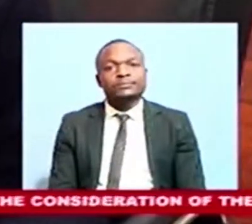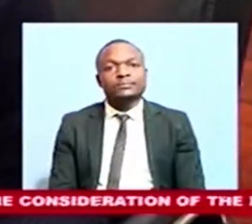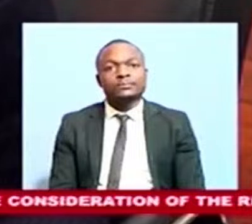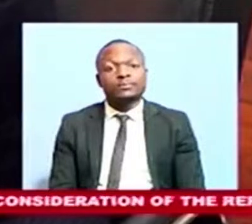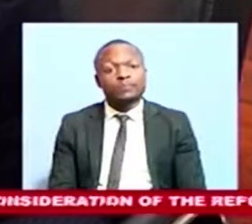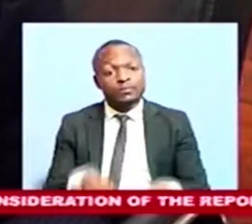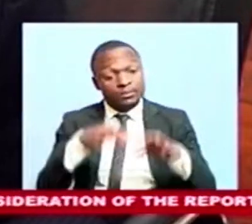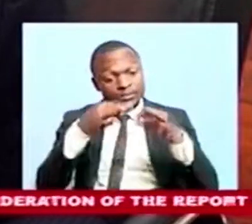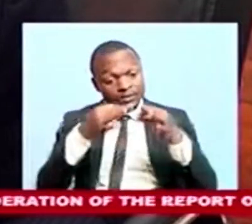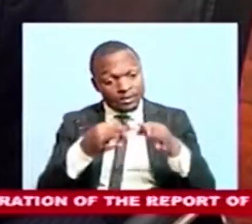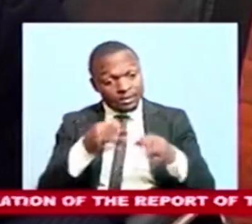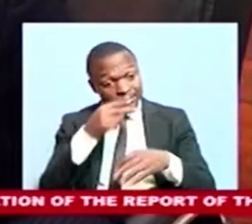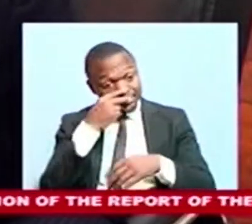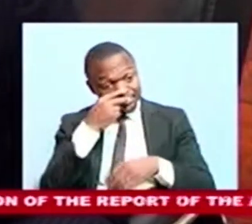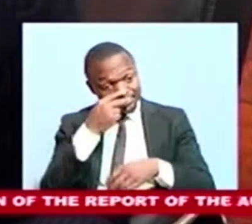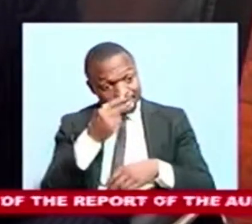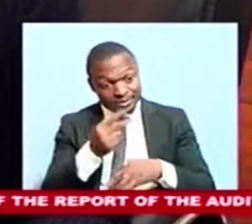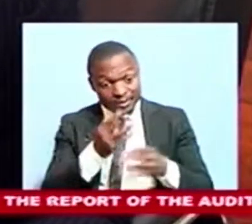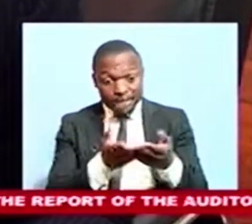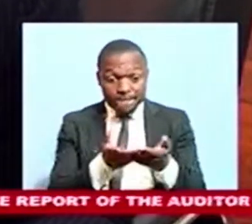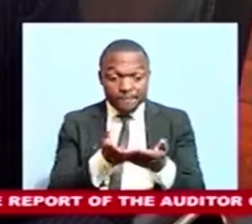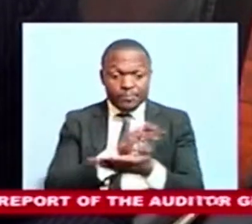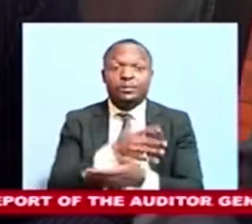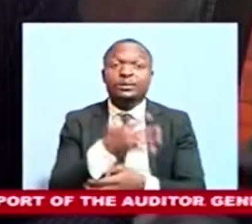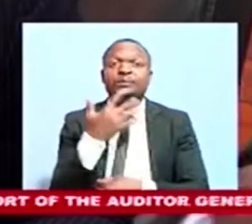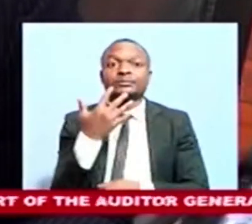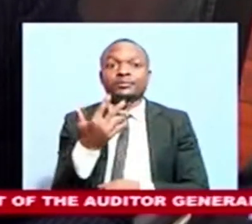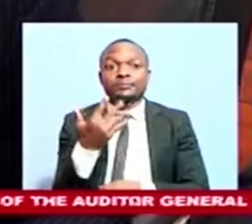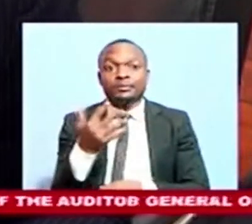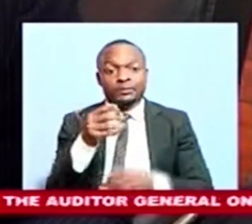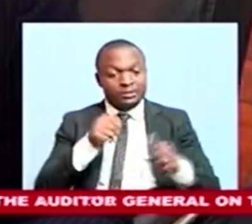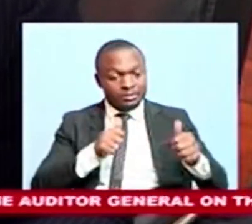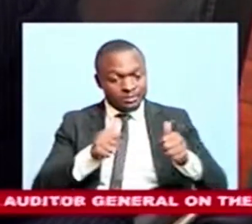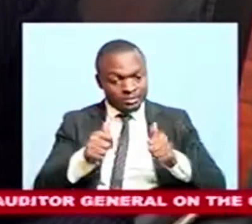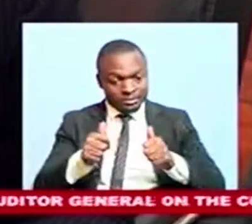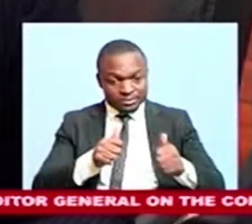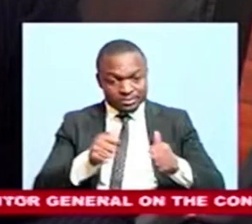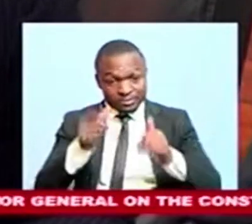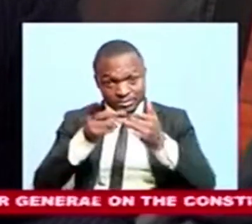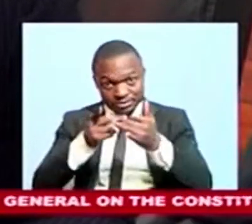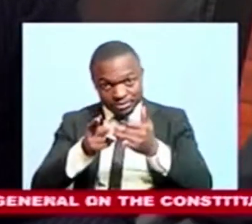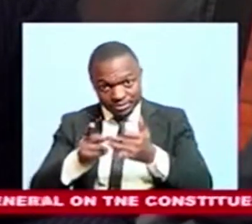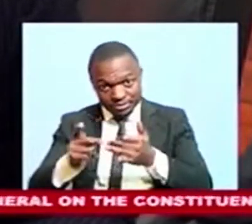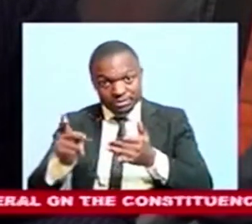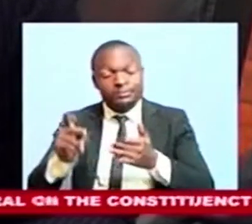when you look at page 5, administrative component,